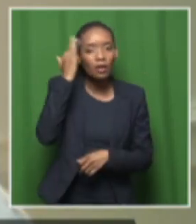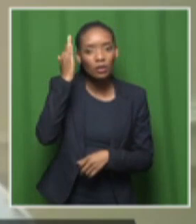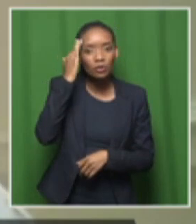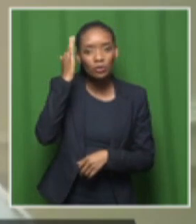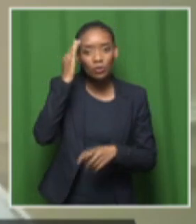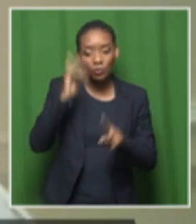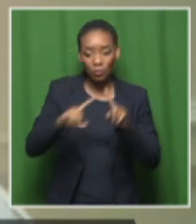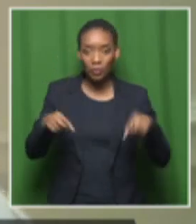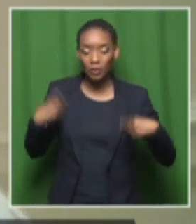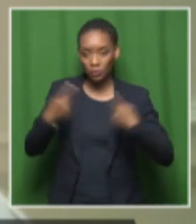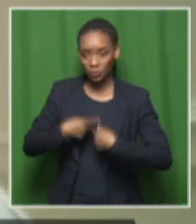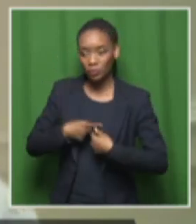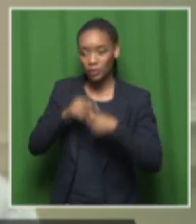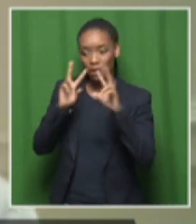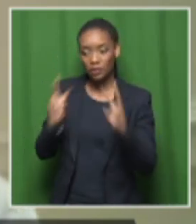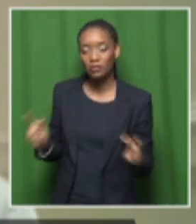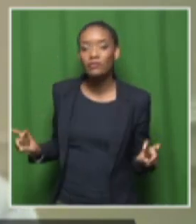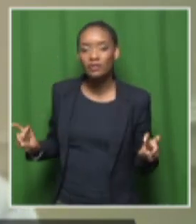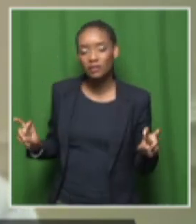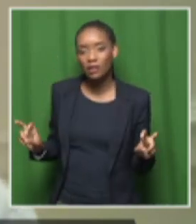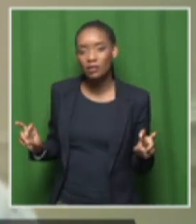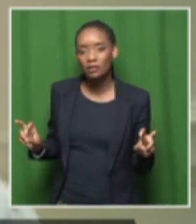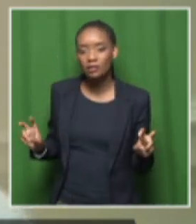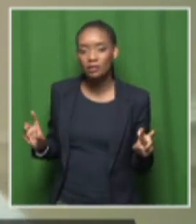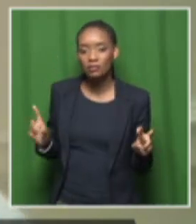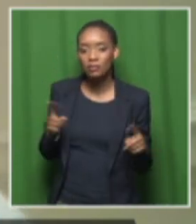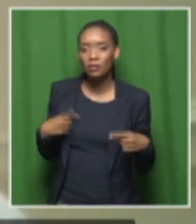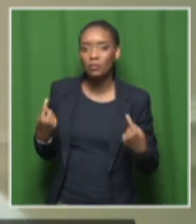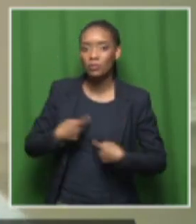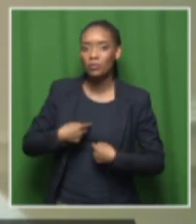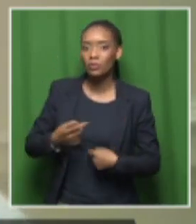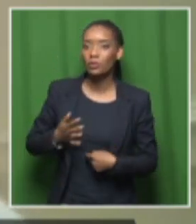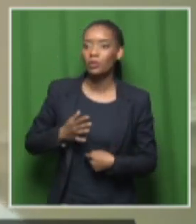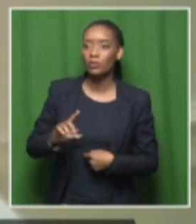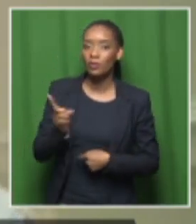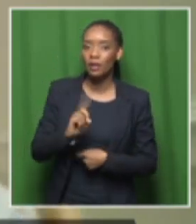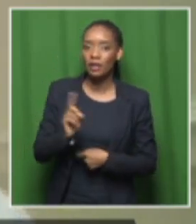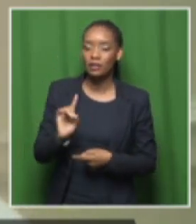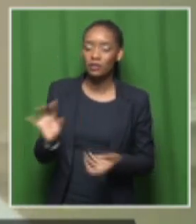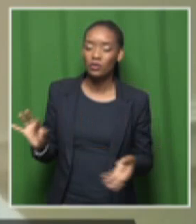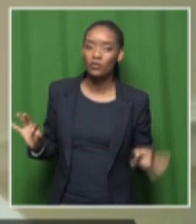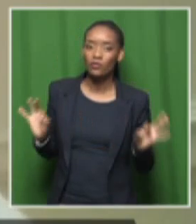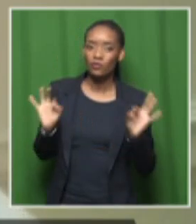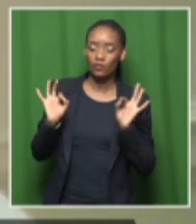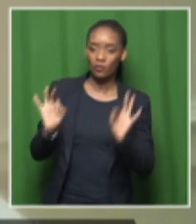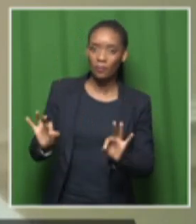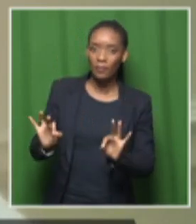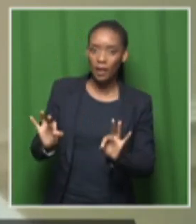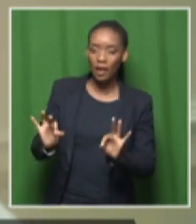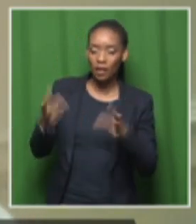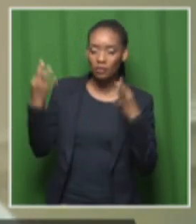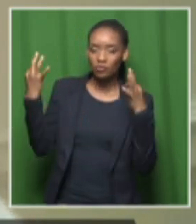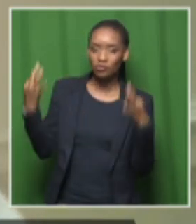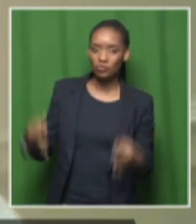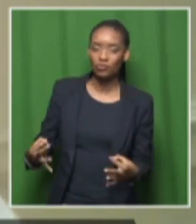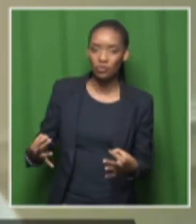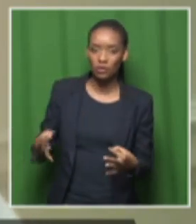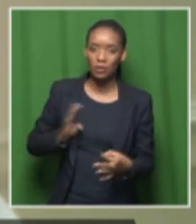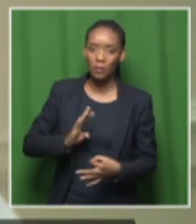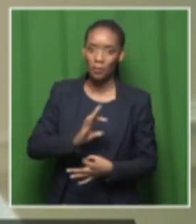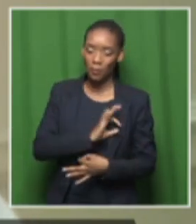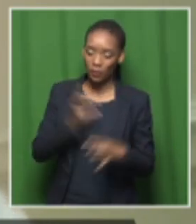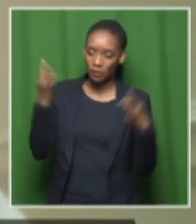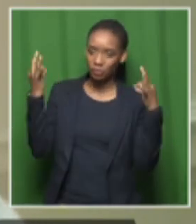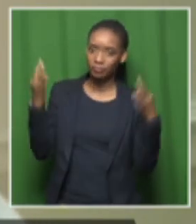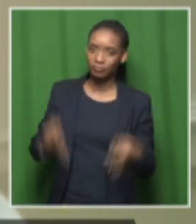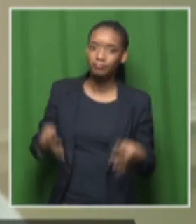as investigators will look at formalized resolutions of the board who would have given him the